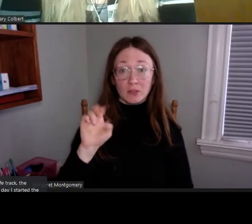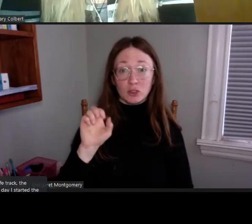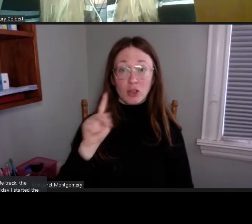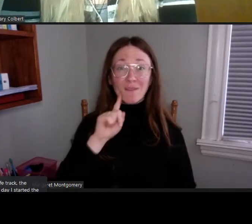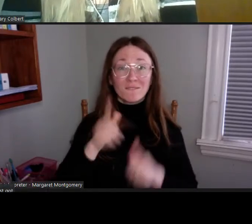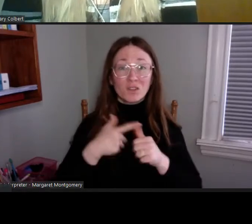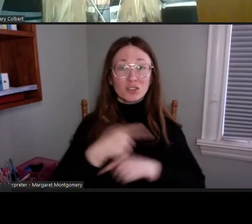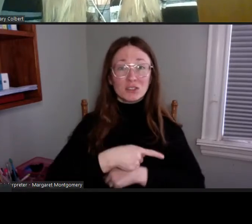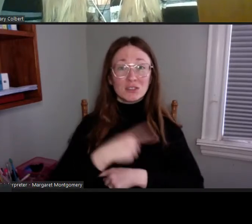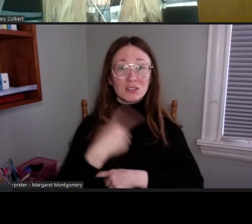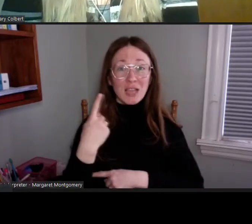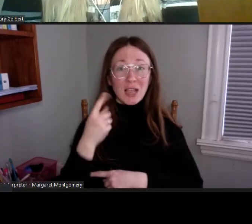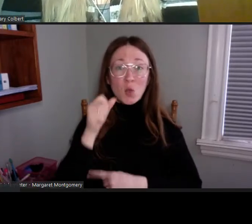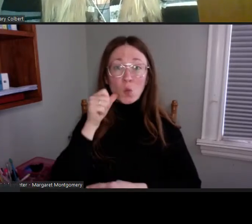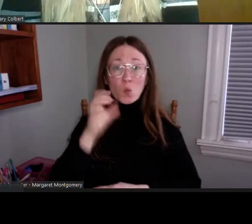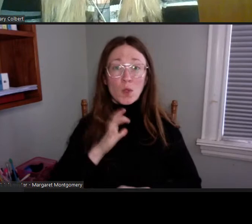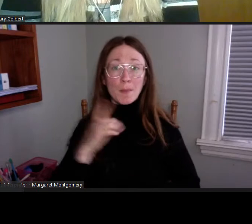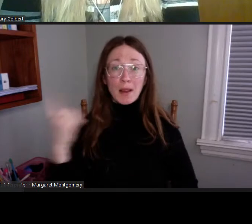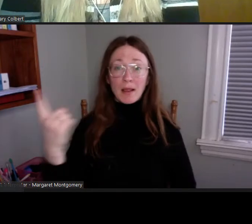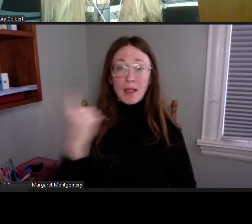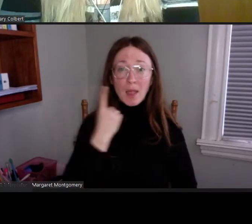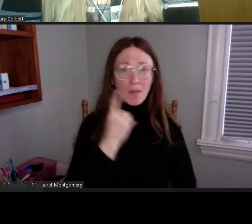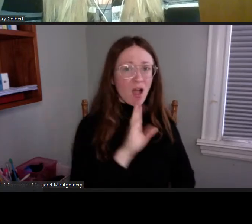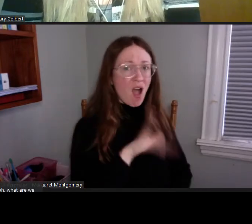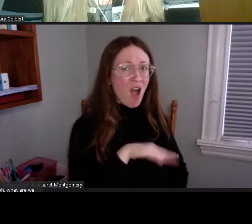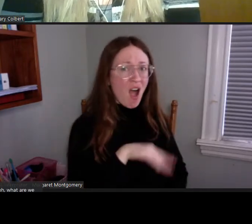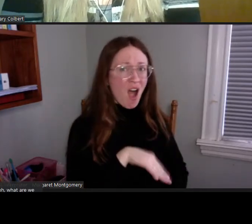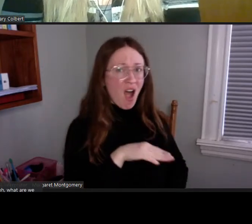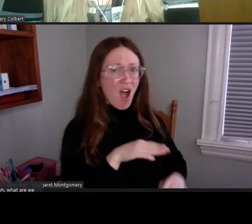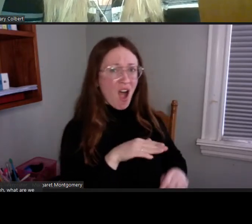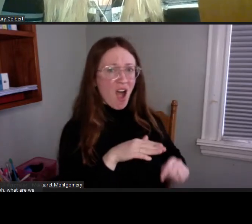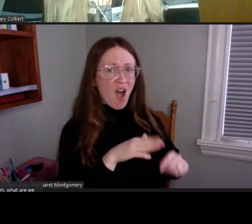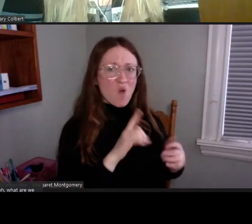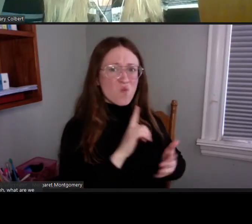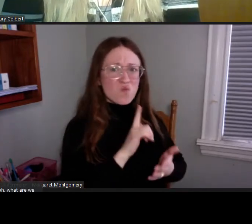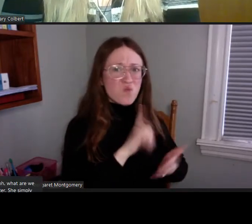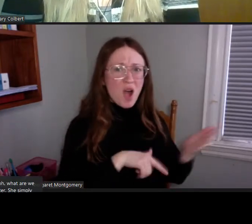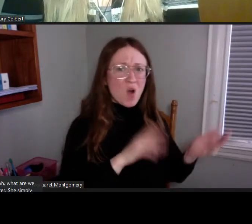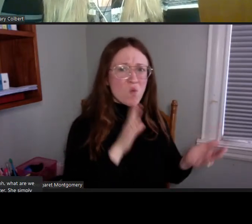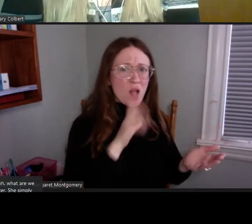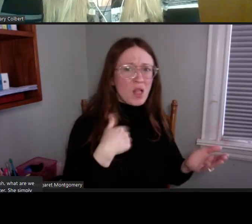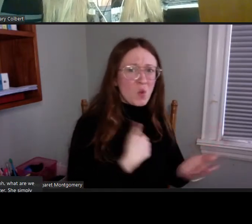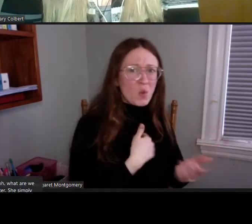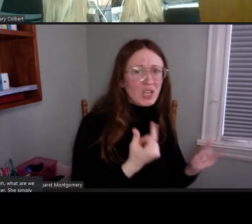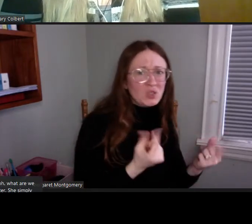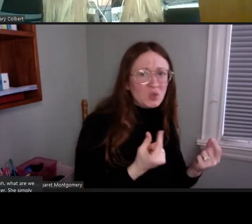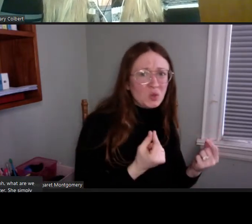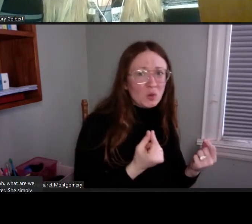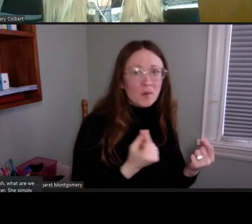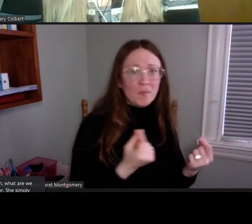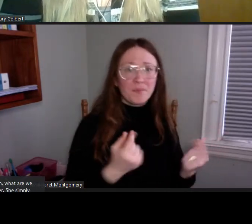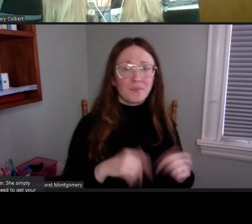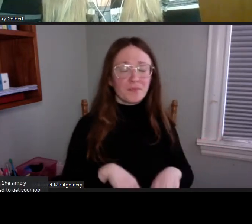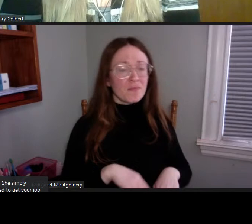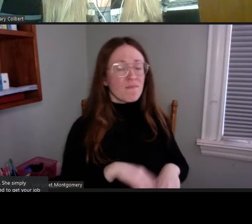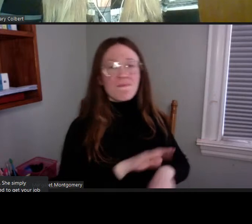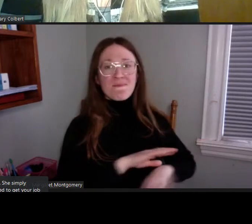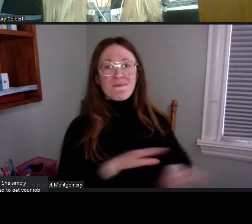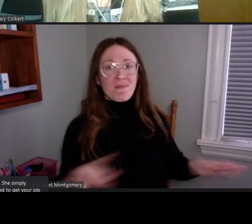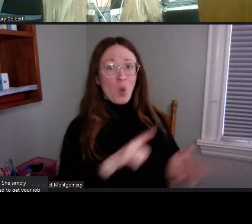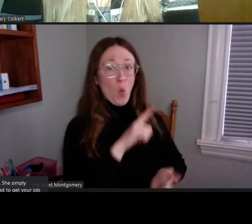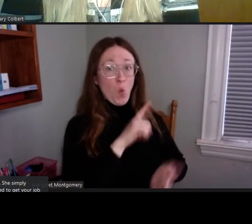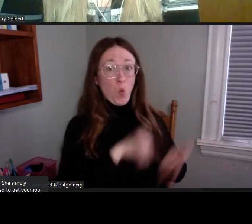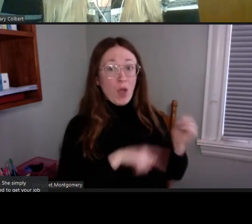she did was walk up and didn't say, oh, what do we got to do for you now? She simply kept saying, so what do you need to get your job done? And they got it